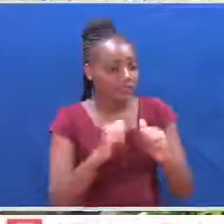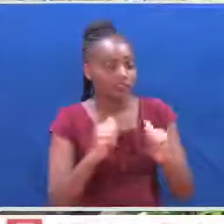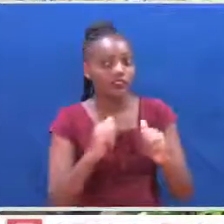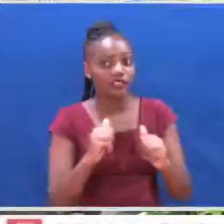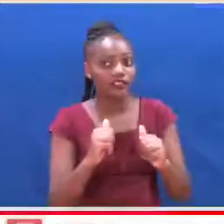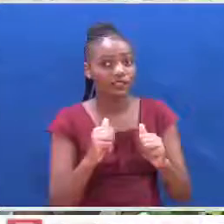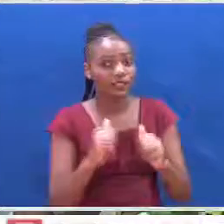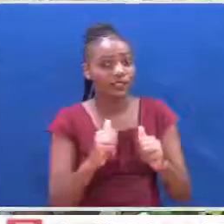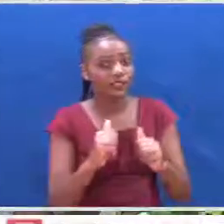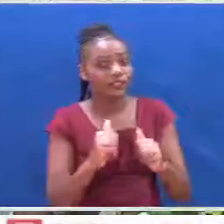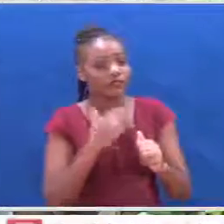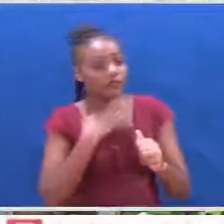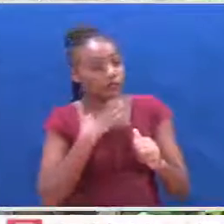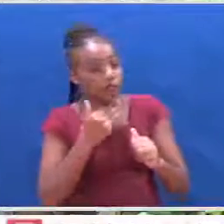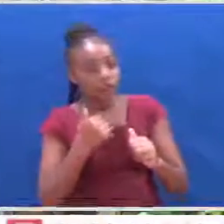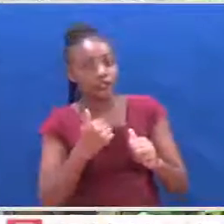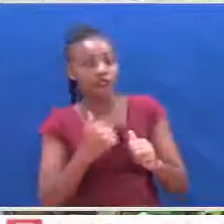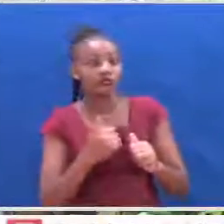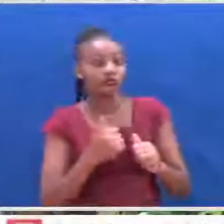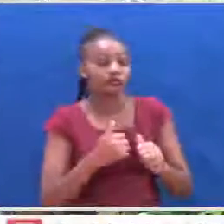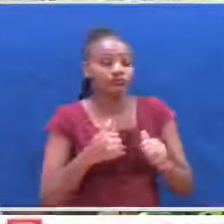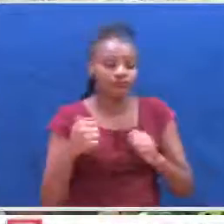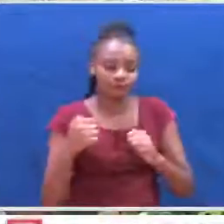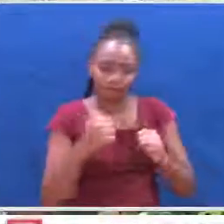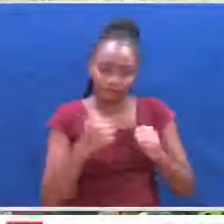of the leers who who was